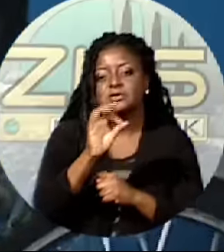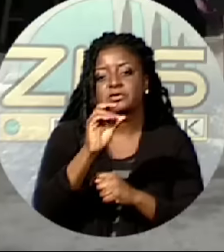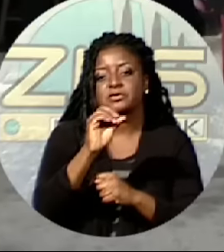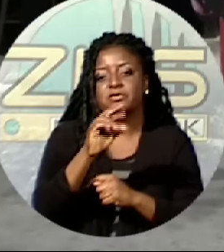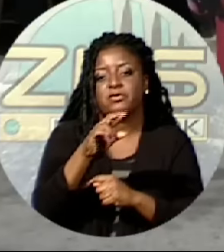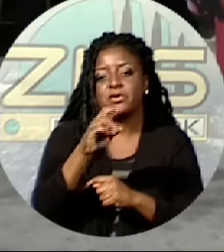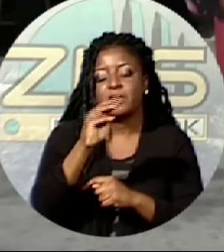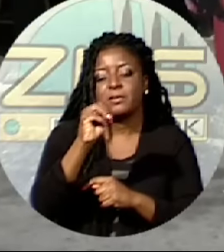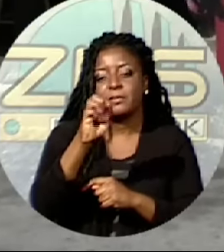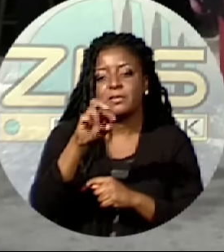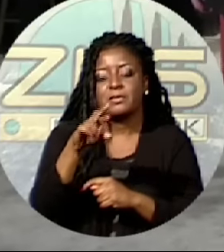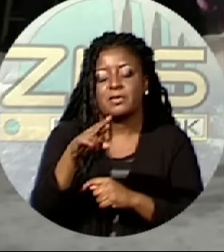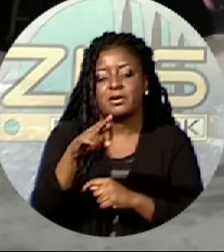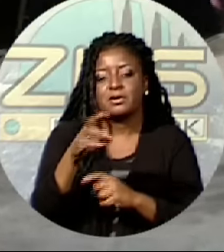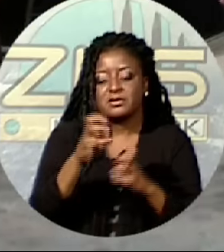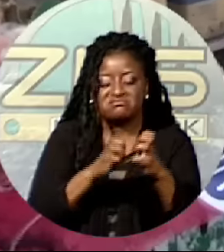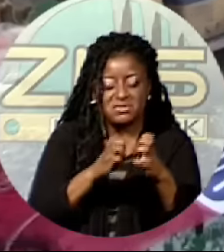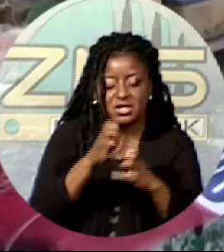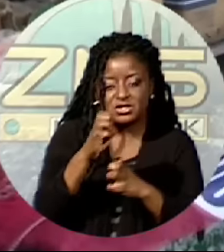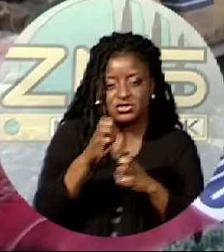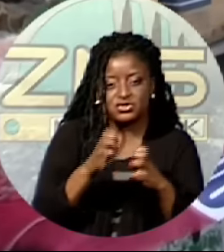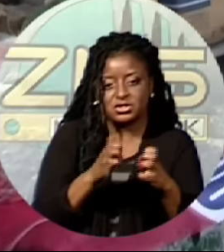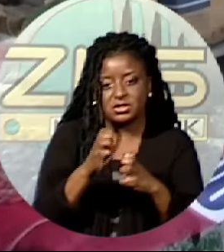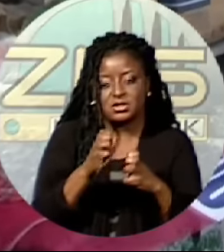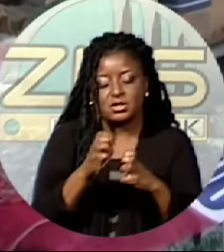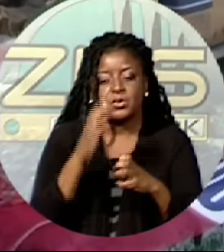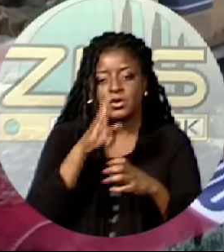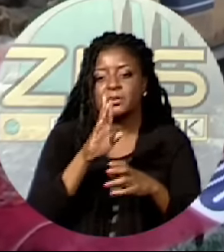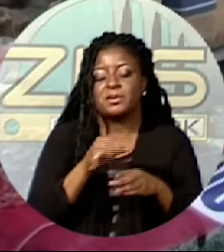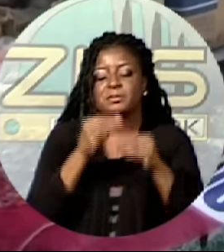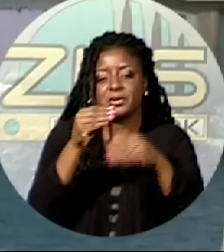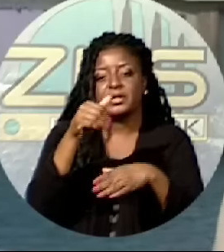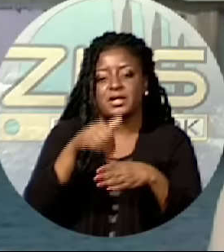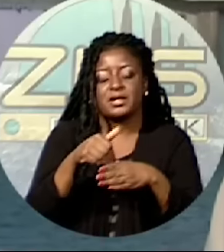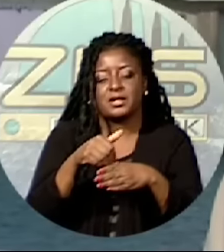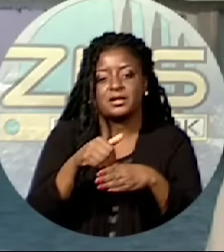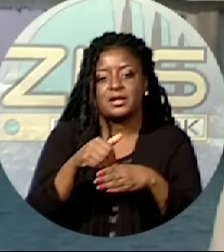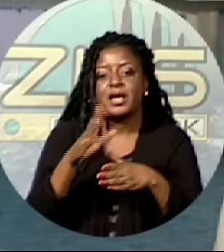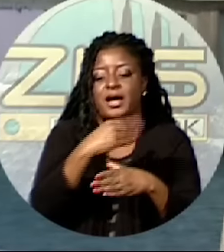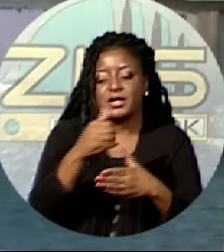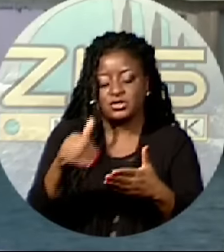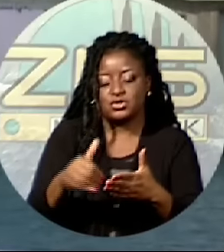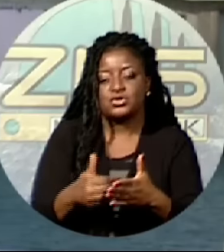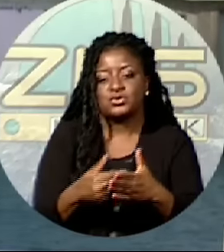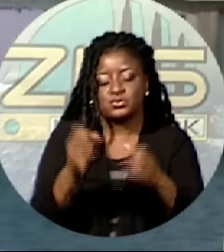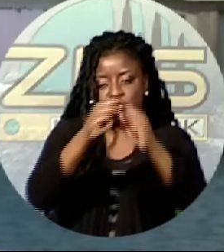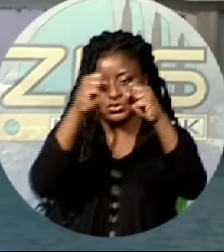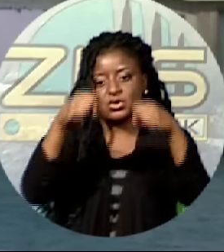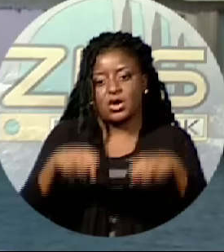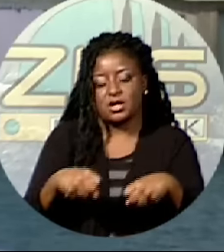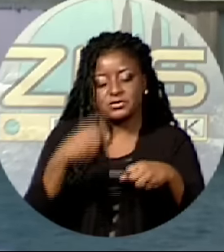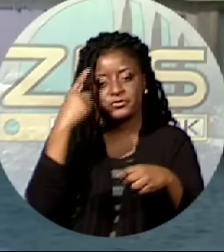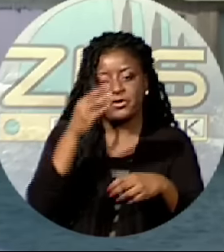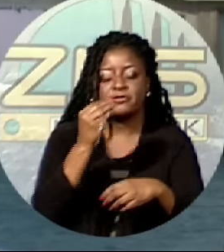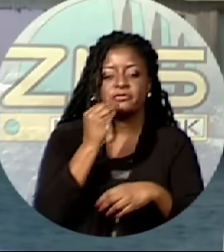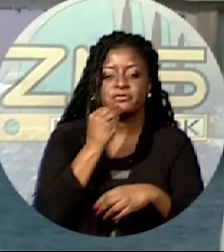Phase 2, while new stalls will be built for fruit and vegetable vendors. This transformer is